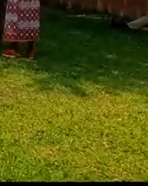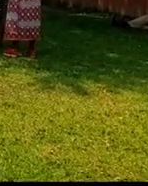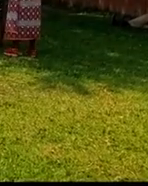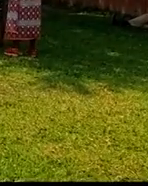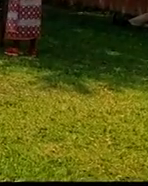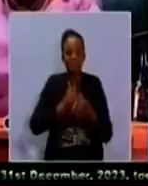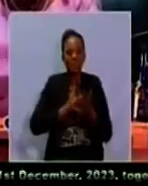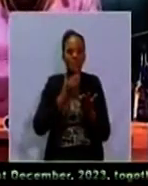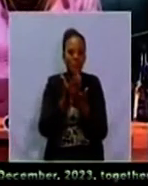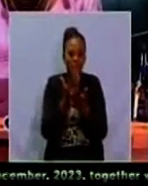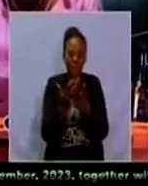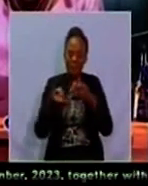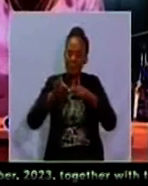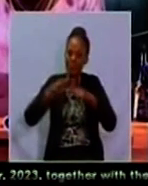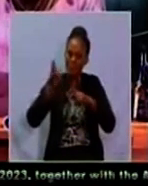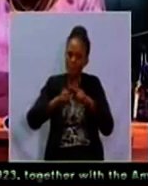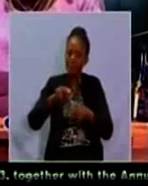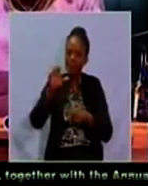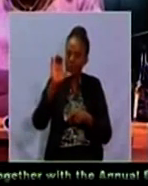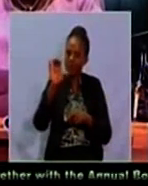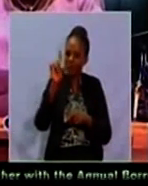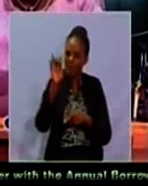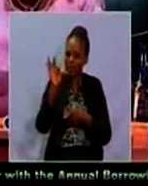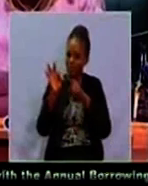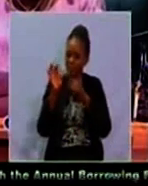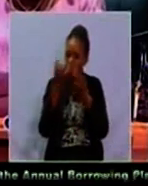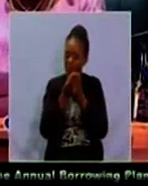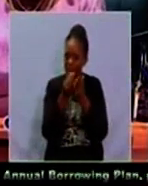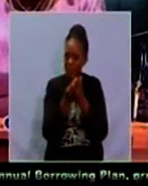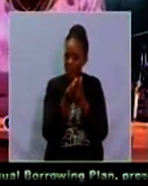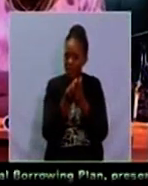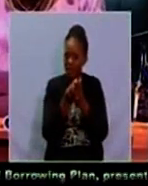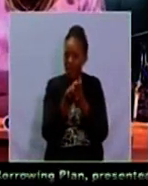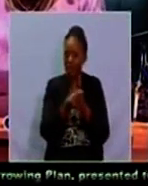of these workers. For Movie TV News, I'm Kaptula Afias in Lusaka.